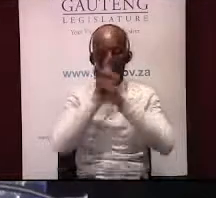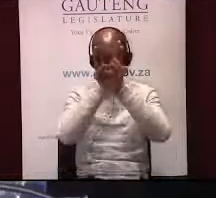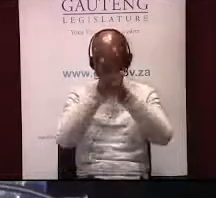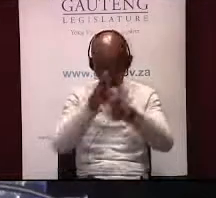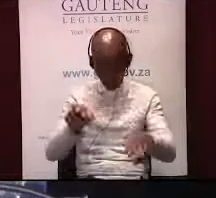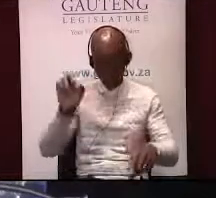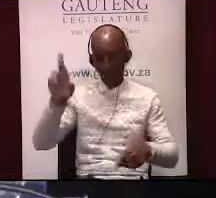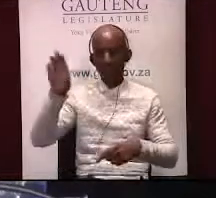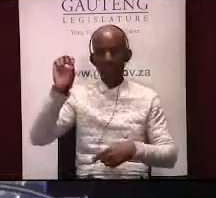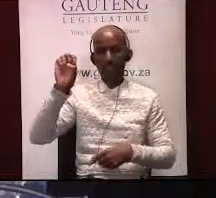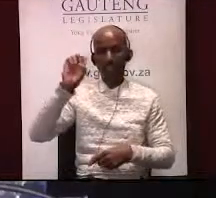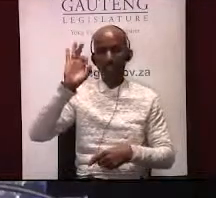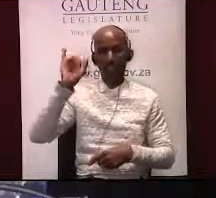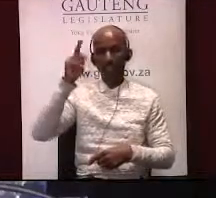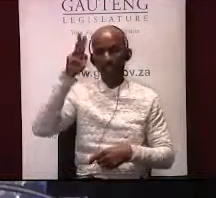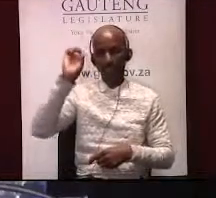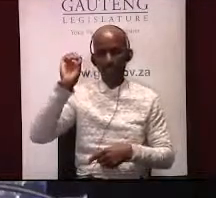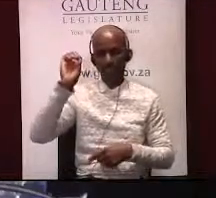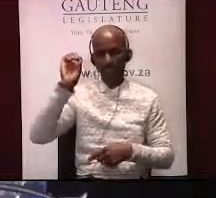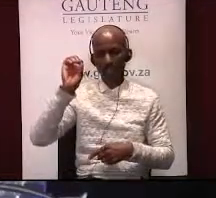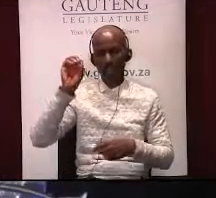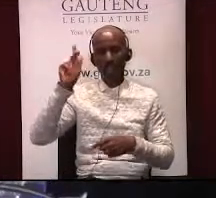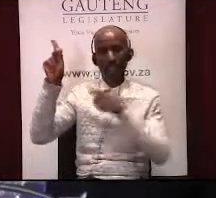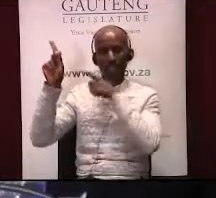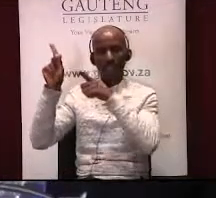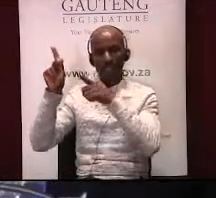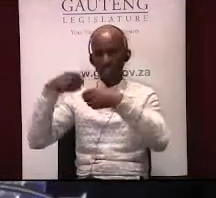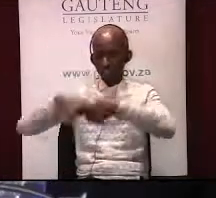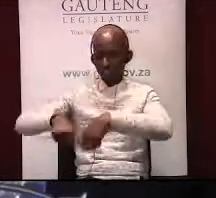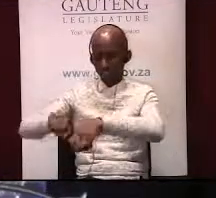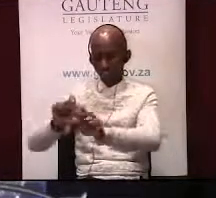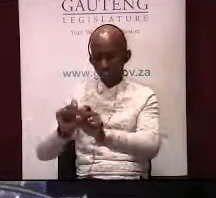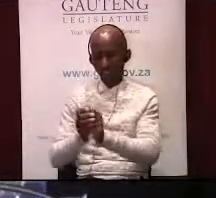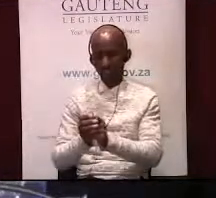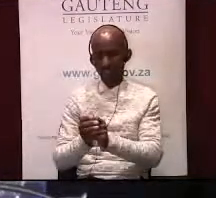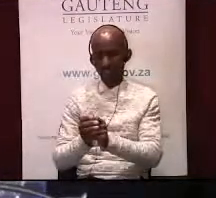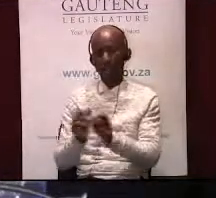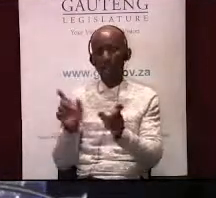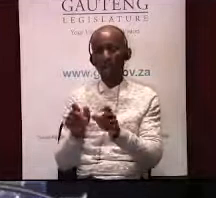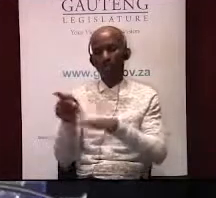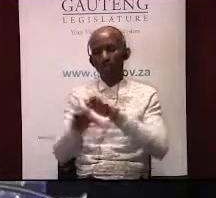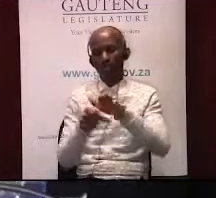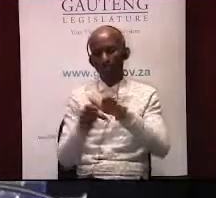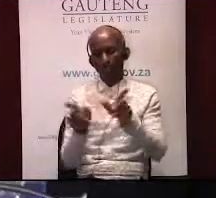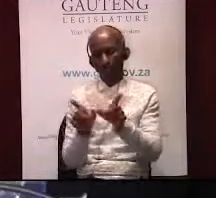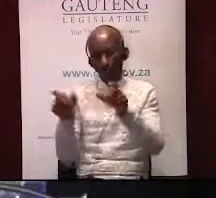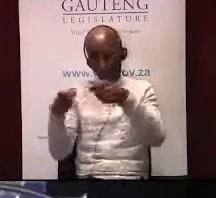honorable Refilwe Kekana, chairperson of Portfolio Committee on Social Development,